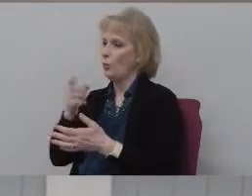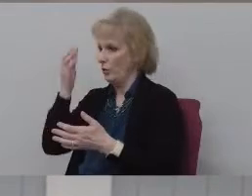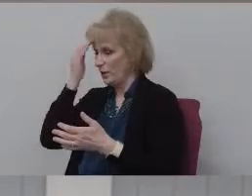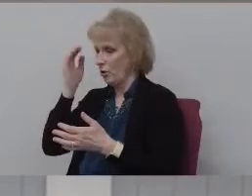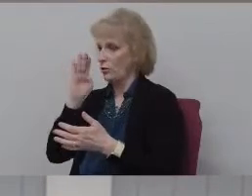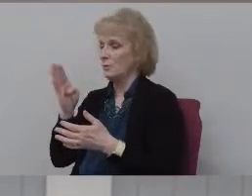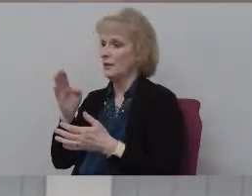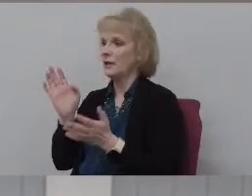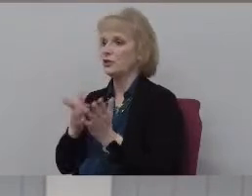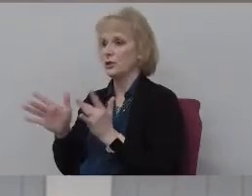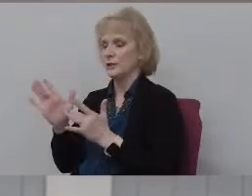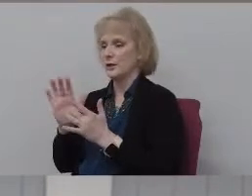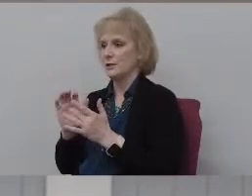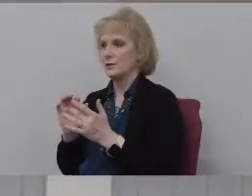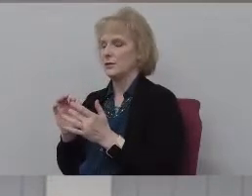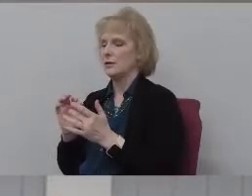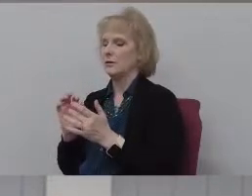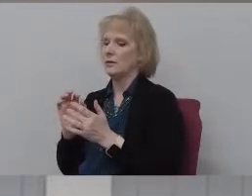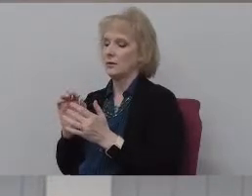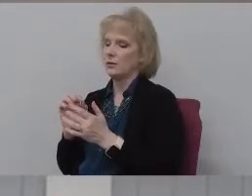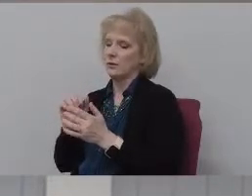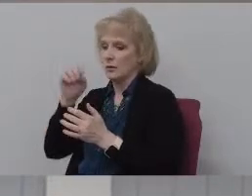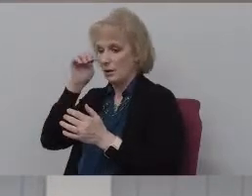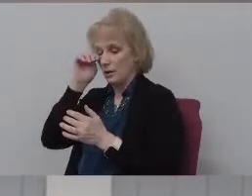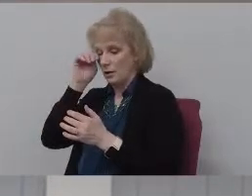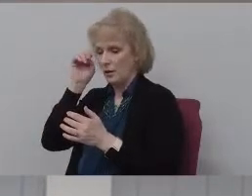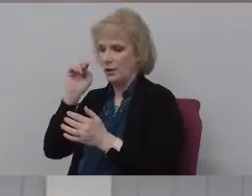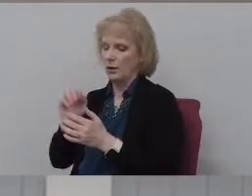at verses 2 Samuel 7, verses